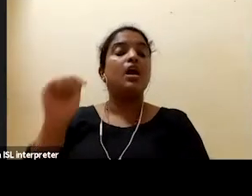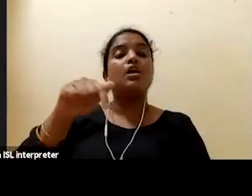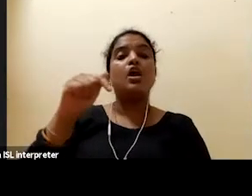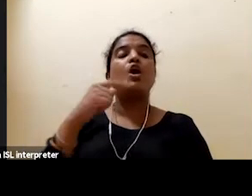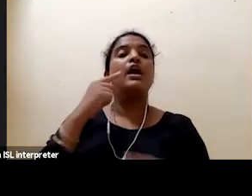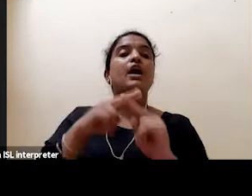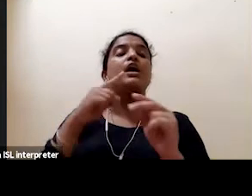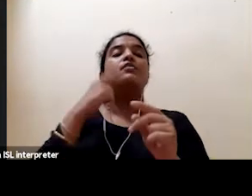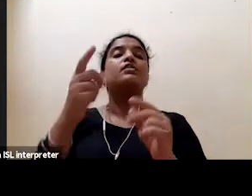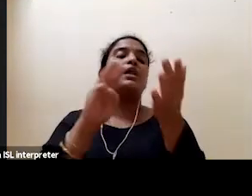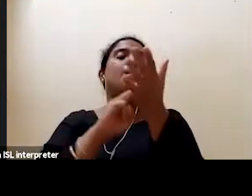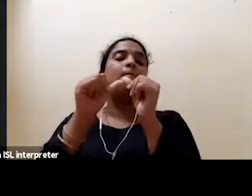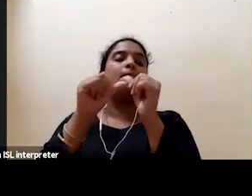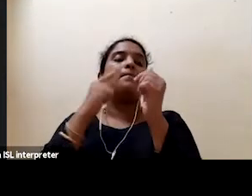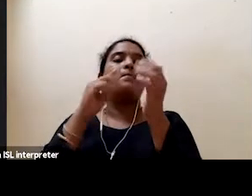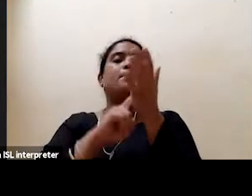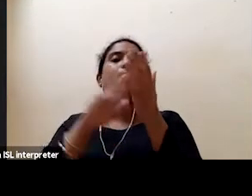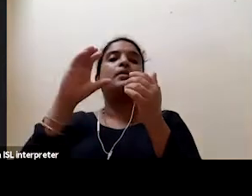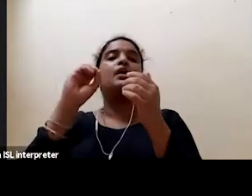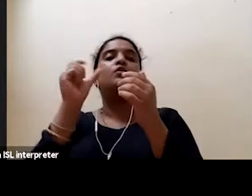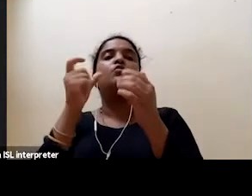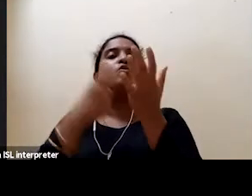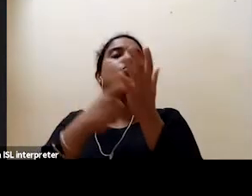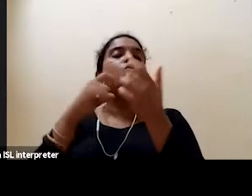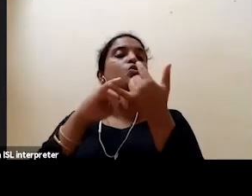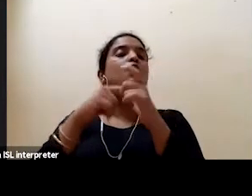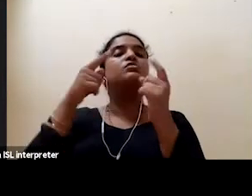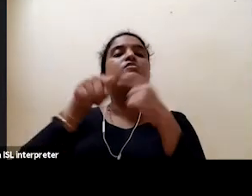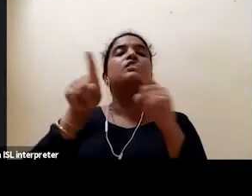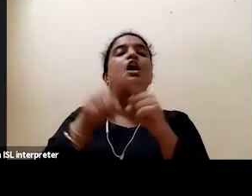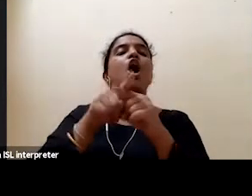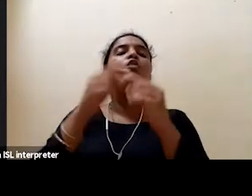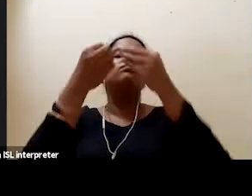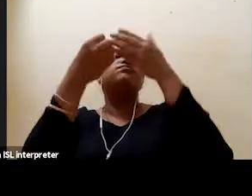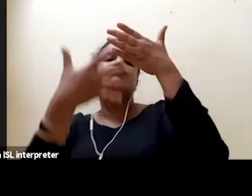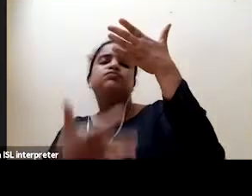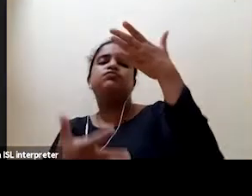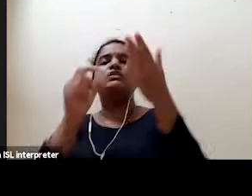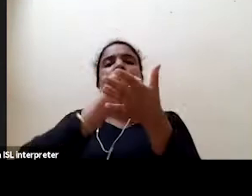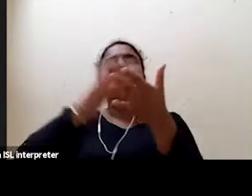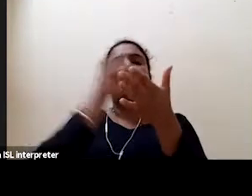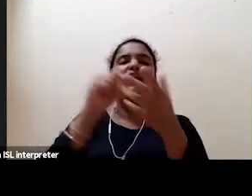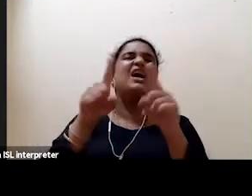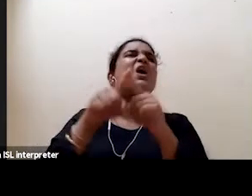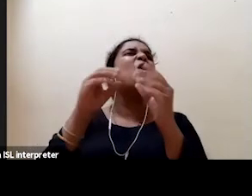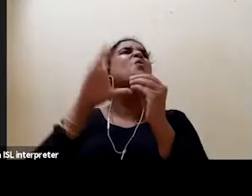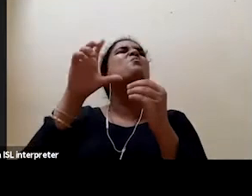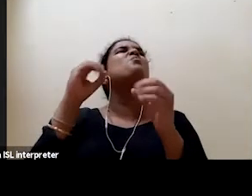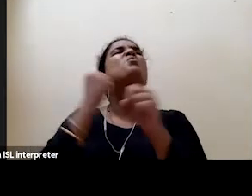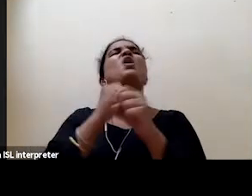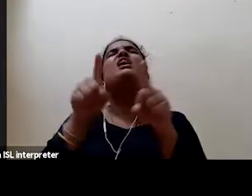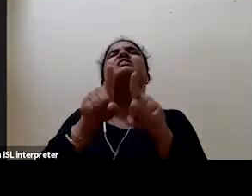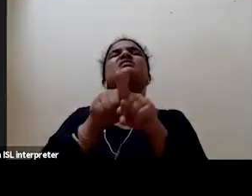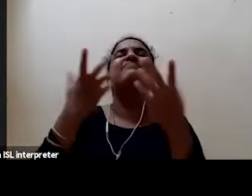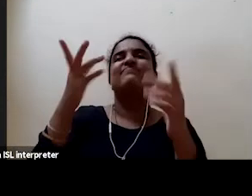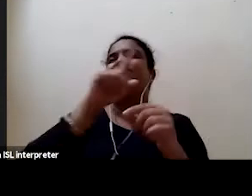writing longer forms of food writing on a blog or a newsletter. Now, People may think blogs are dead and it's